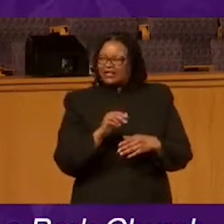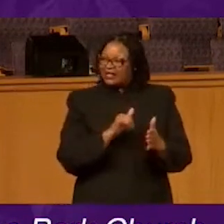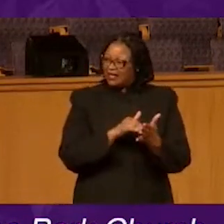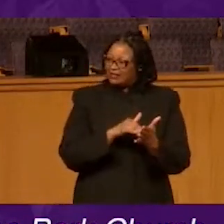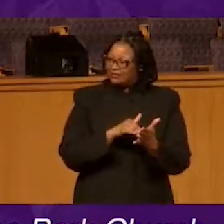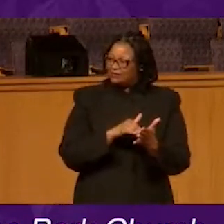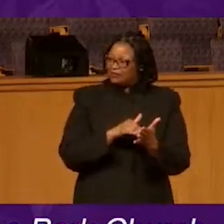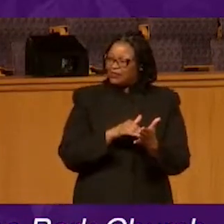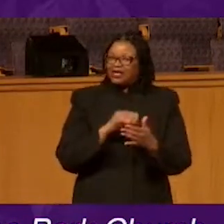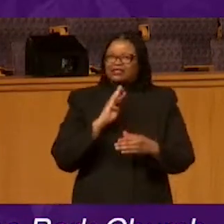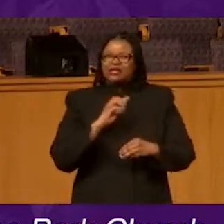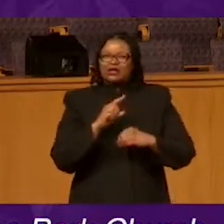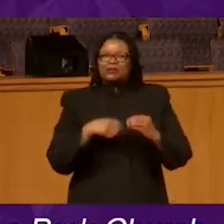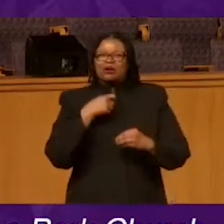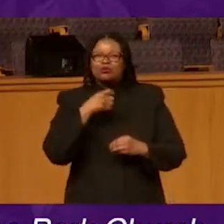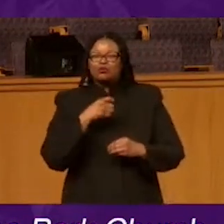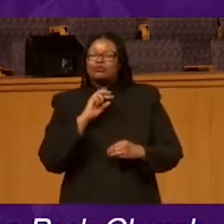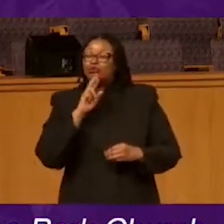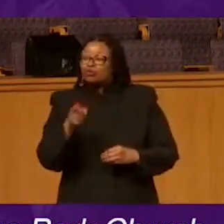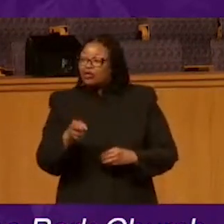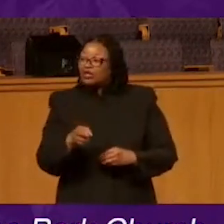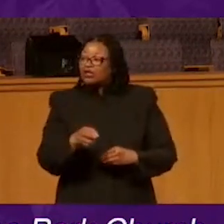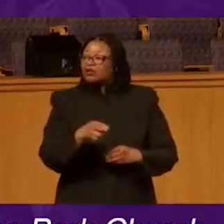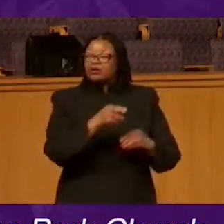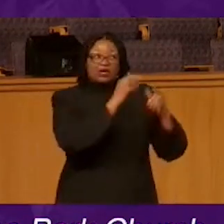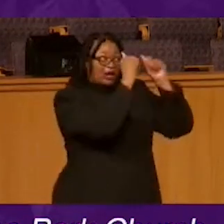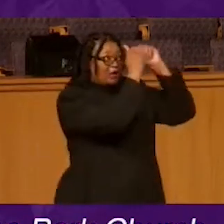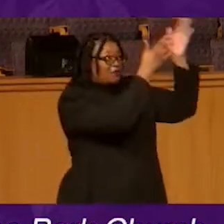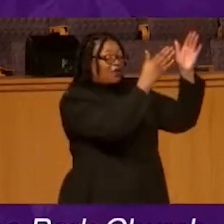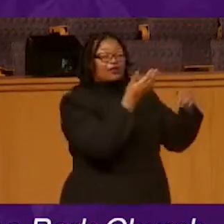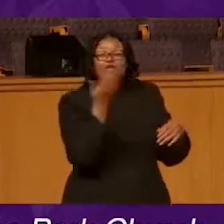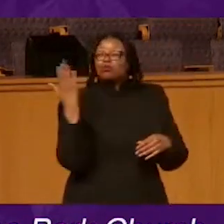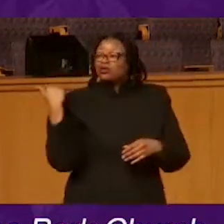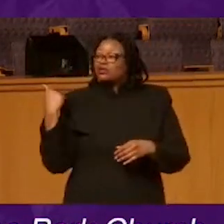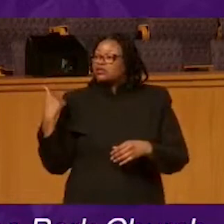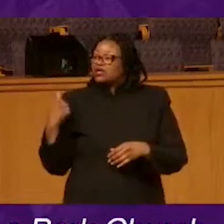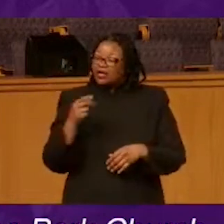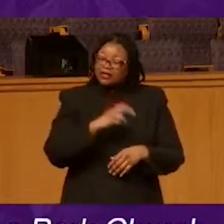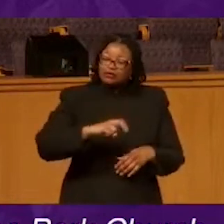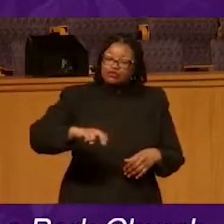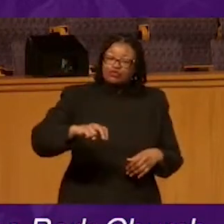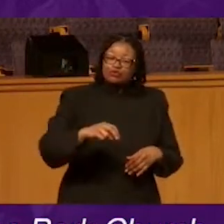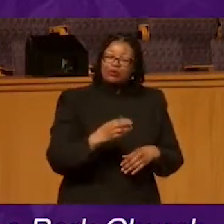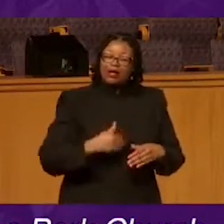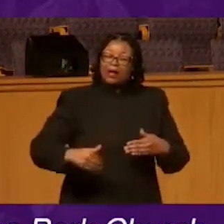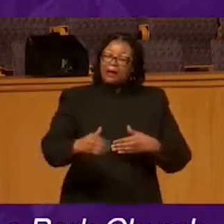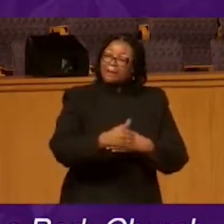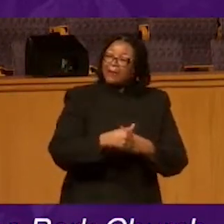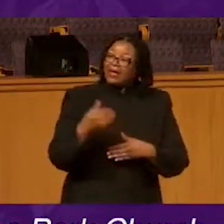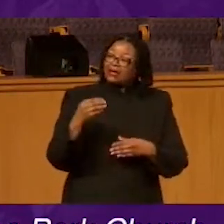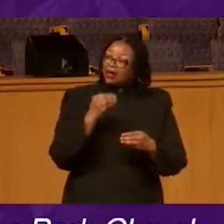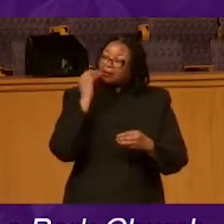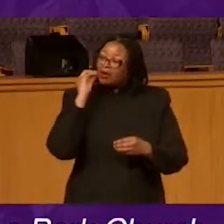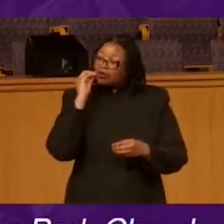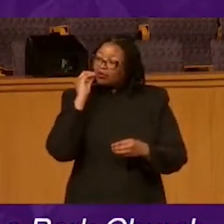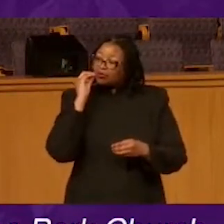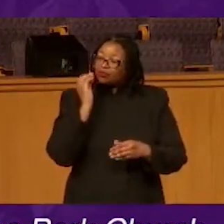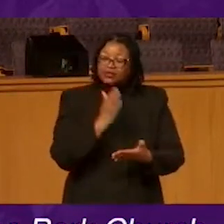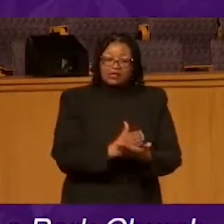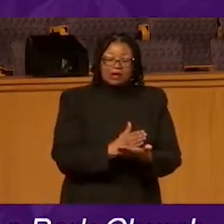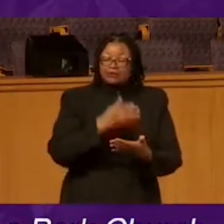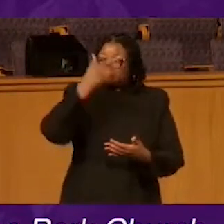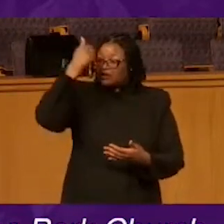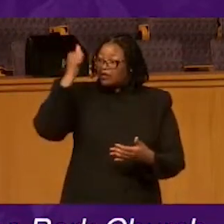who the real daddy was. And the whole trip back home was held up because of